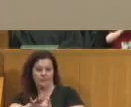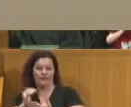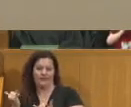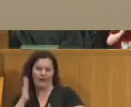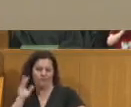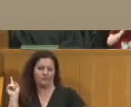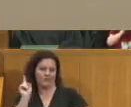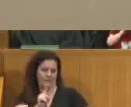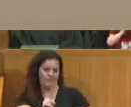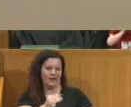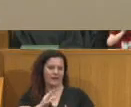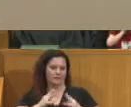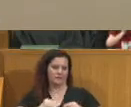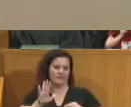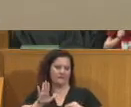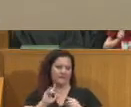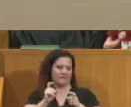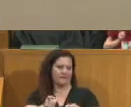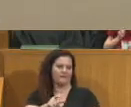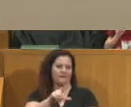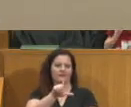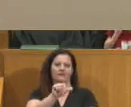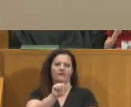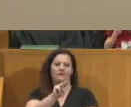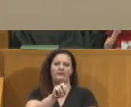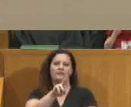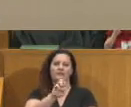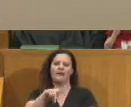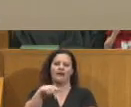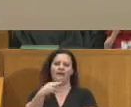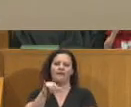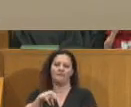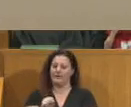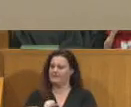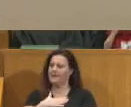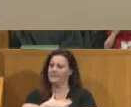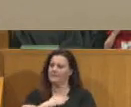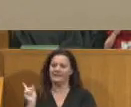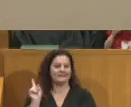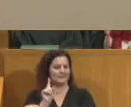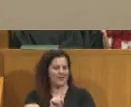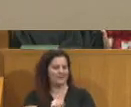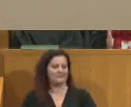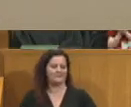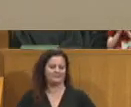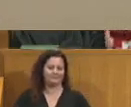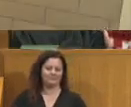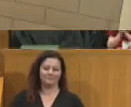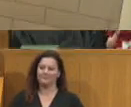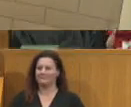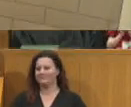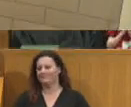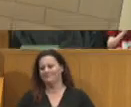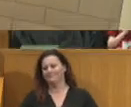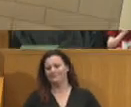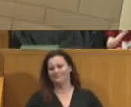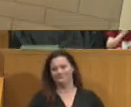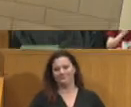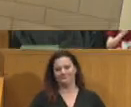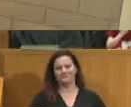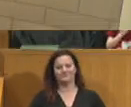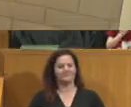may not always be fun and laughter. But in this case, we have people that we are really, really